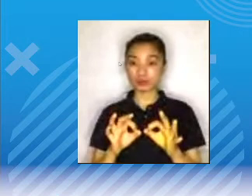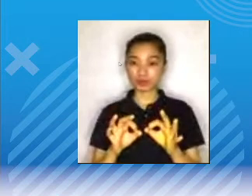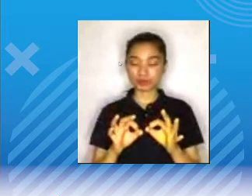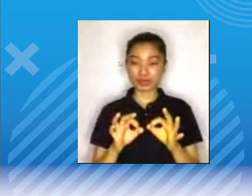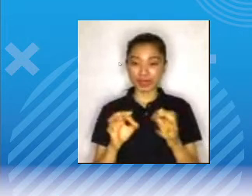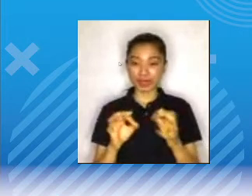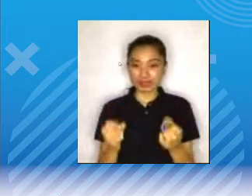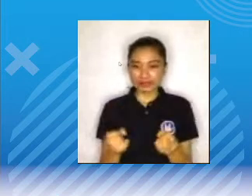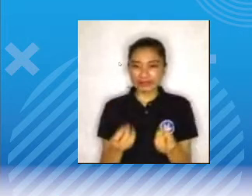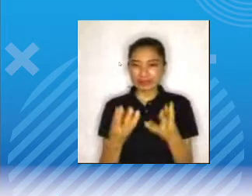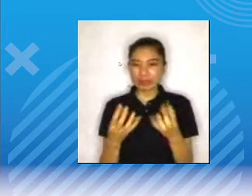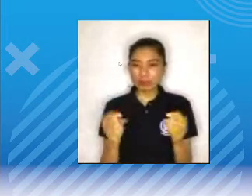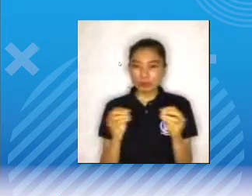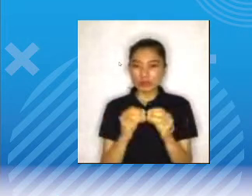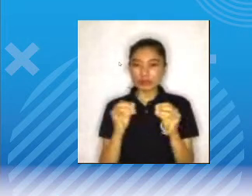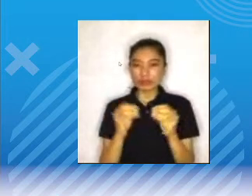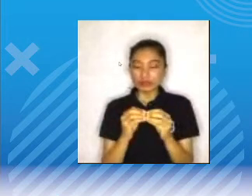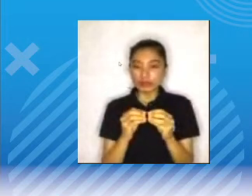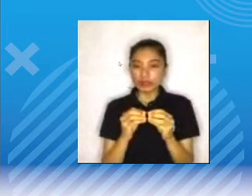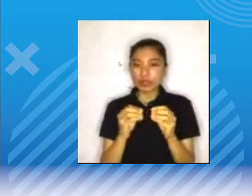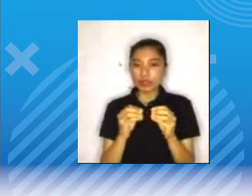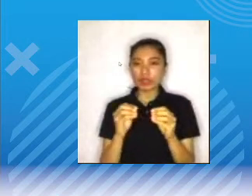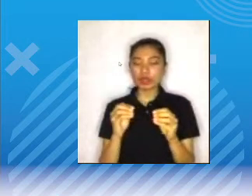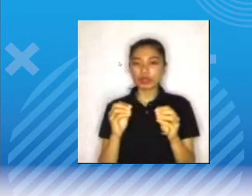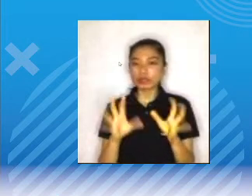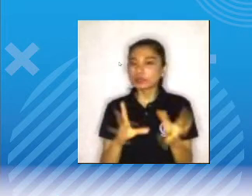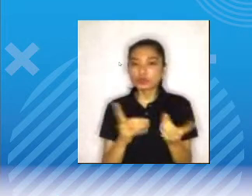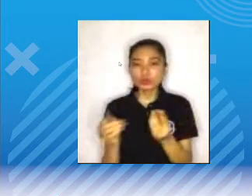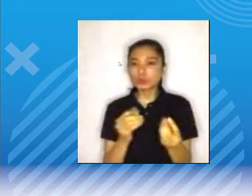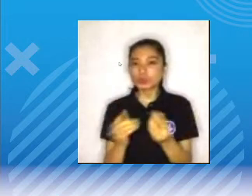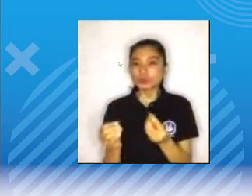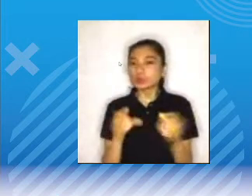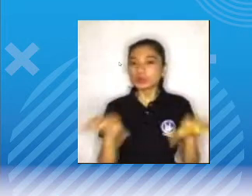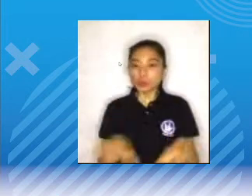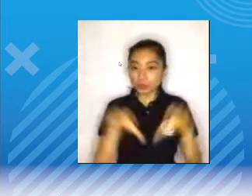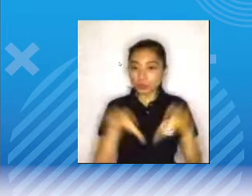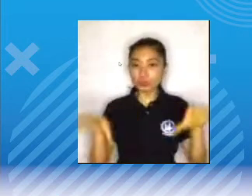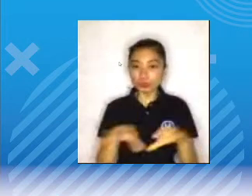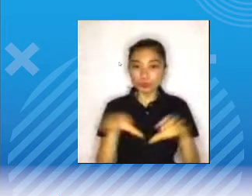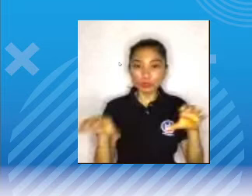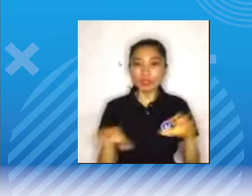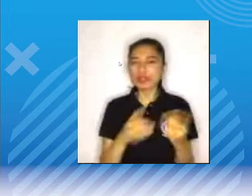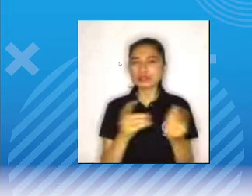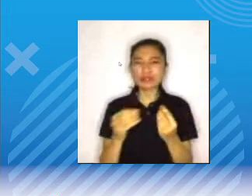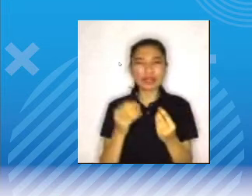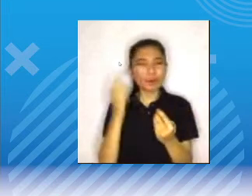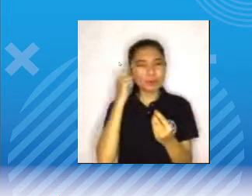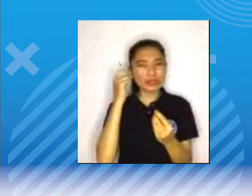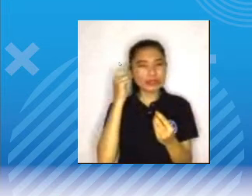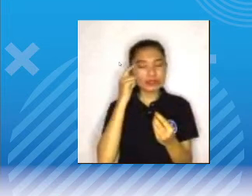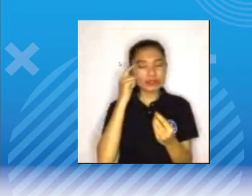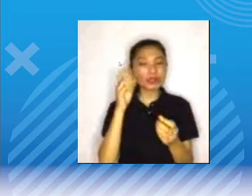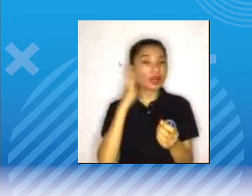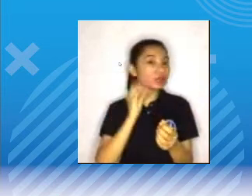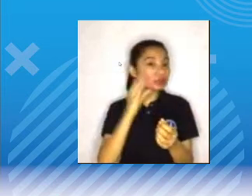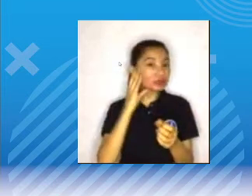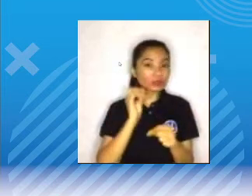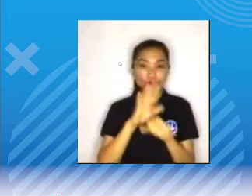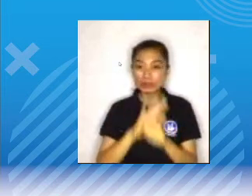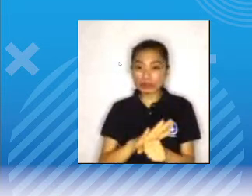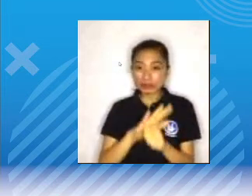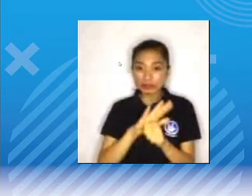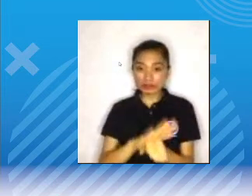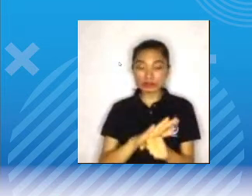exert natin ng energy and mental operations, we experience stress And kapag nasobrahan naman